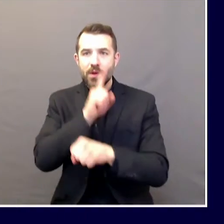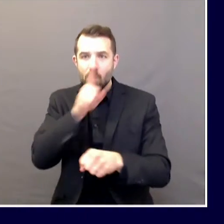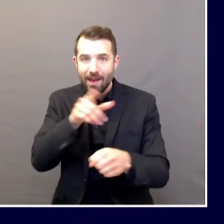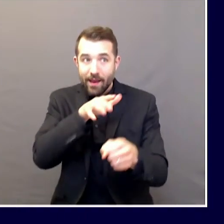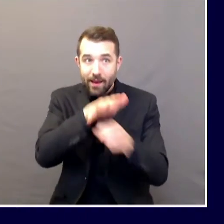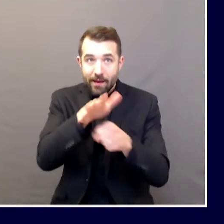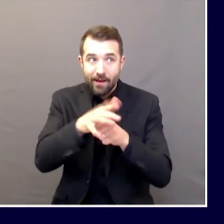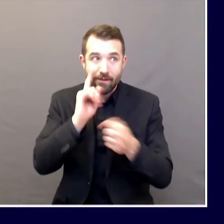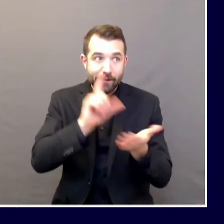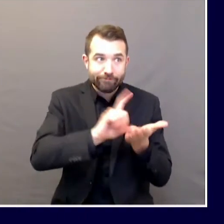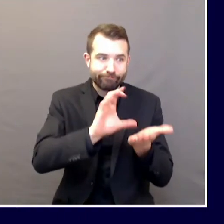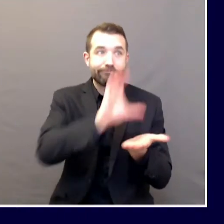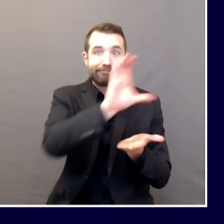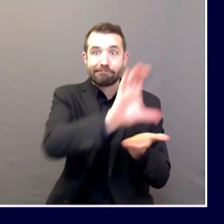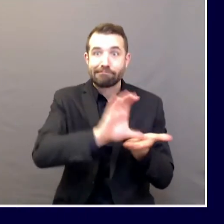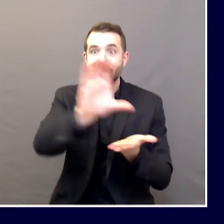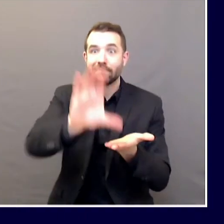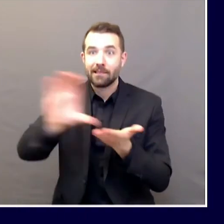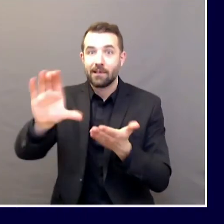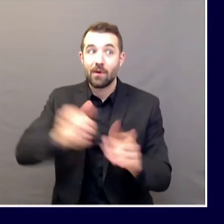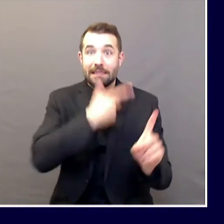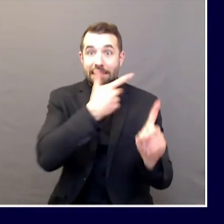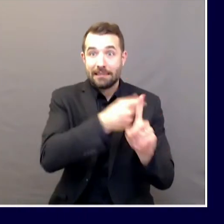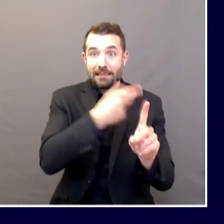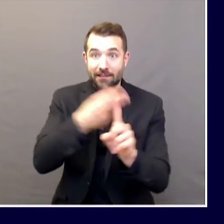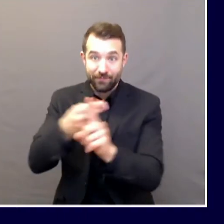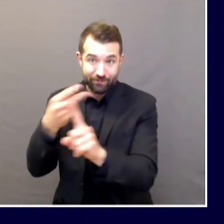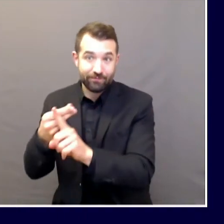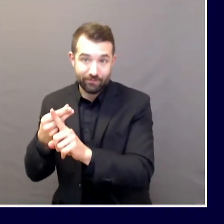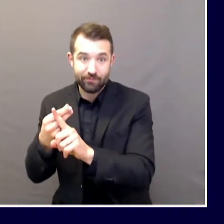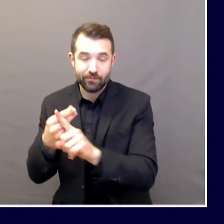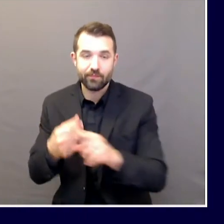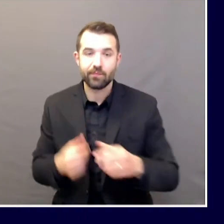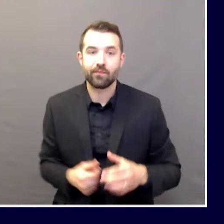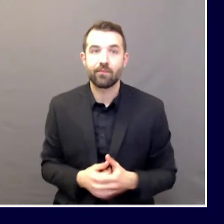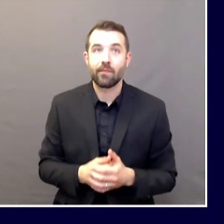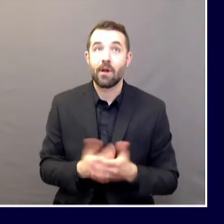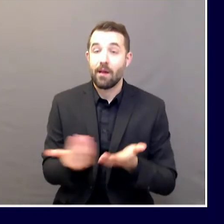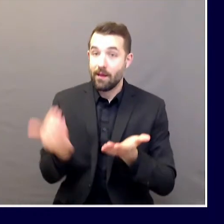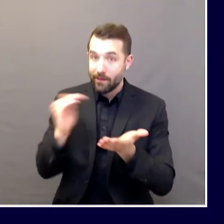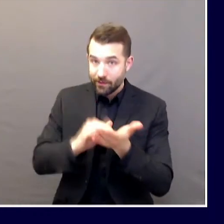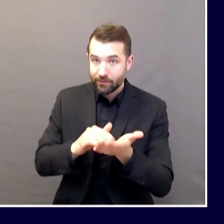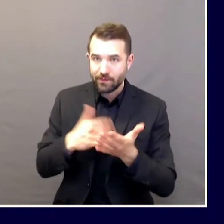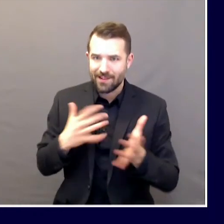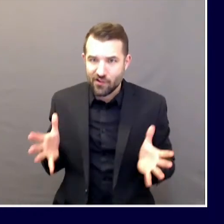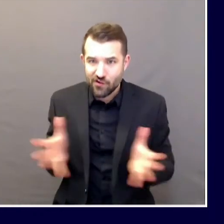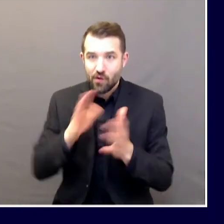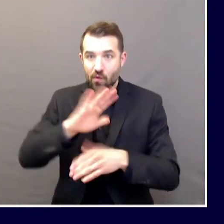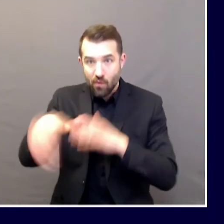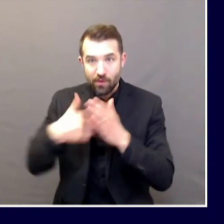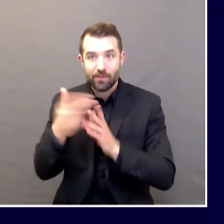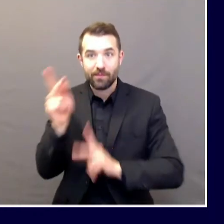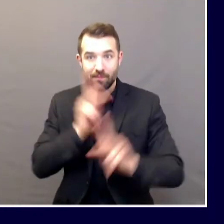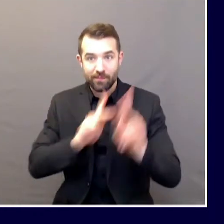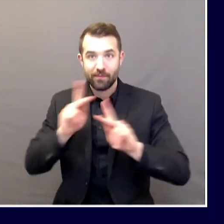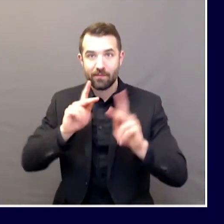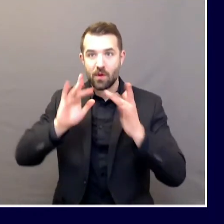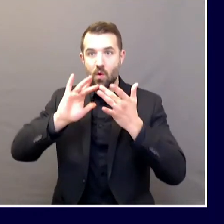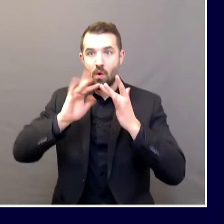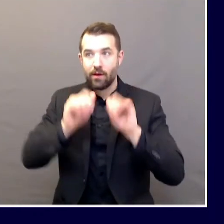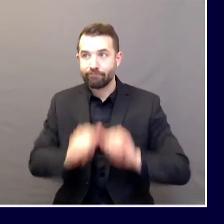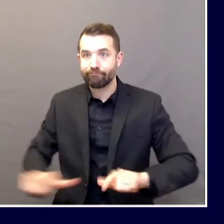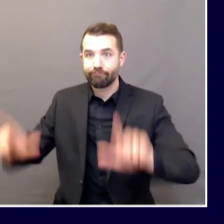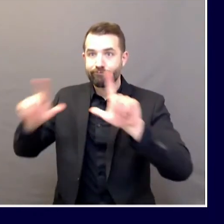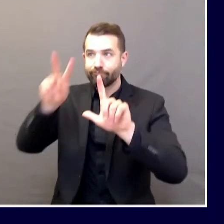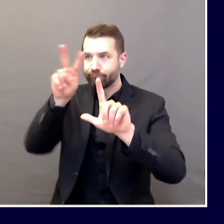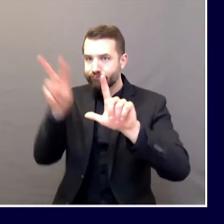can so they can get shots into arms. But Allison, I would urge everyone to take a look at the data on our website. When I was